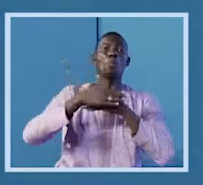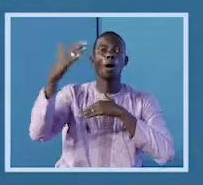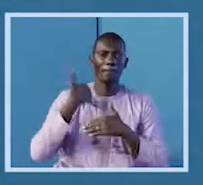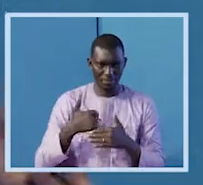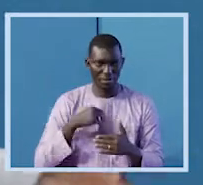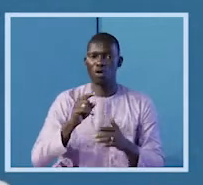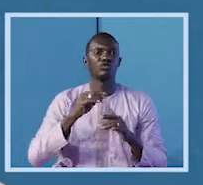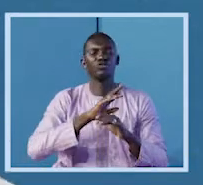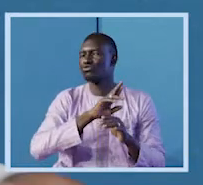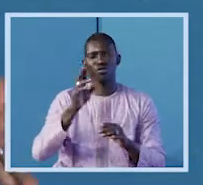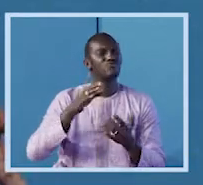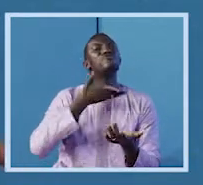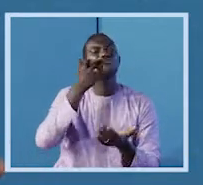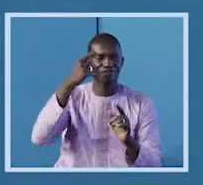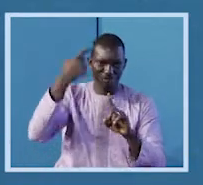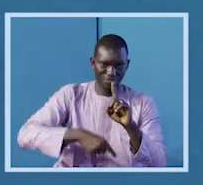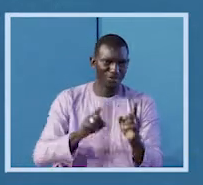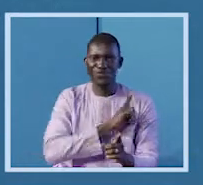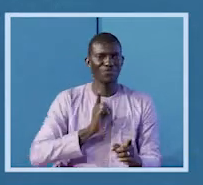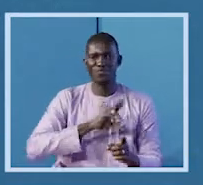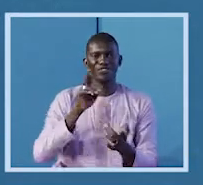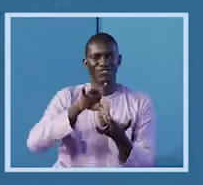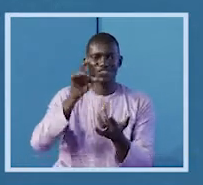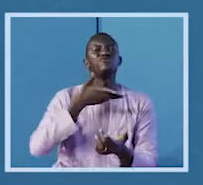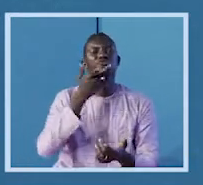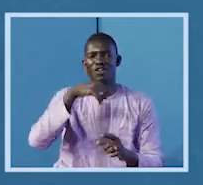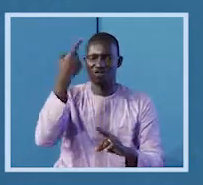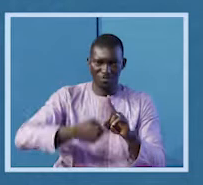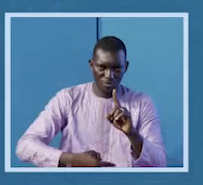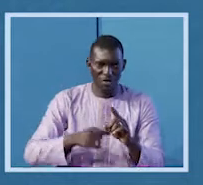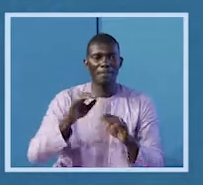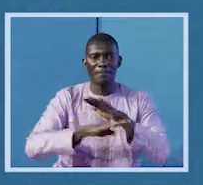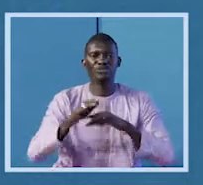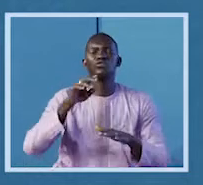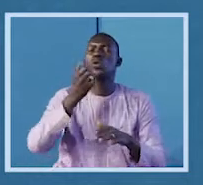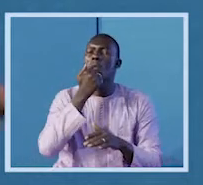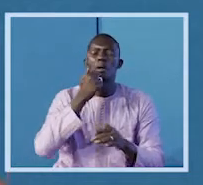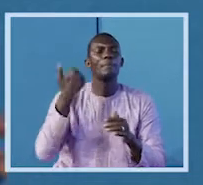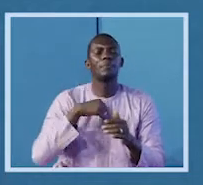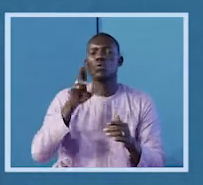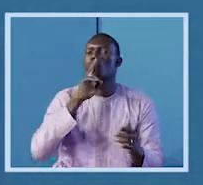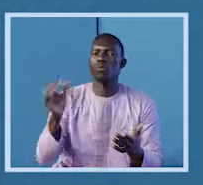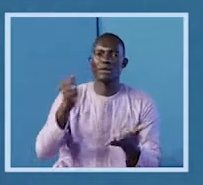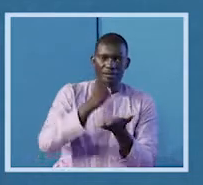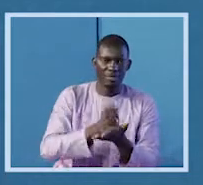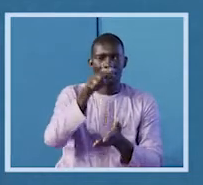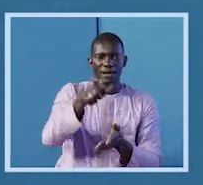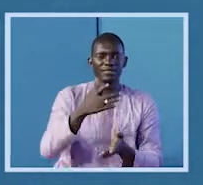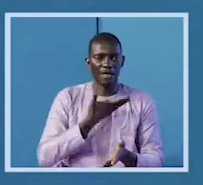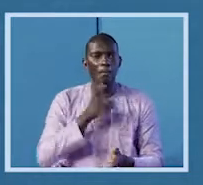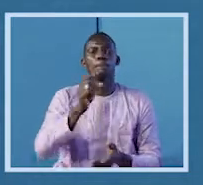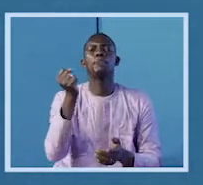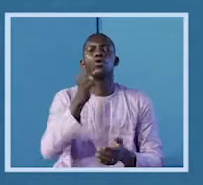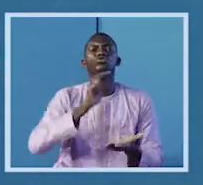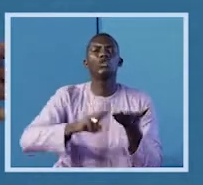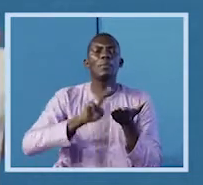they are not Youth of the Month. We do not determine Youth of the Month based on the number of nominations that the person has. Because normally,